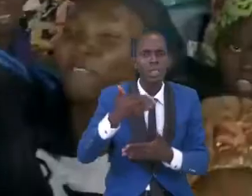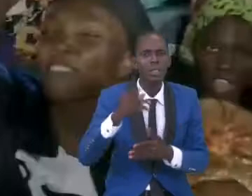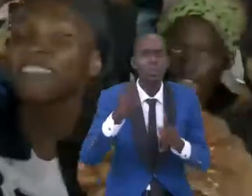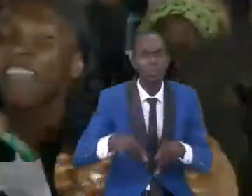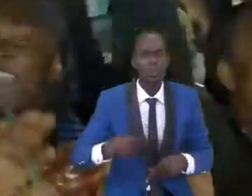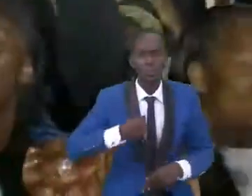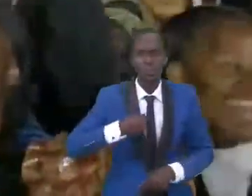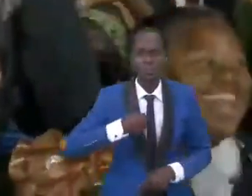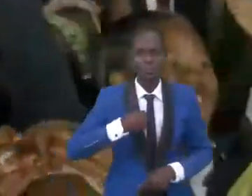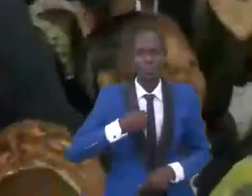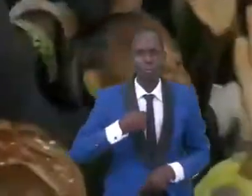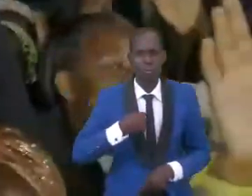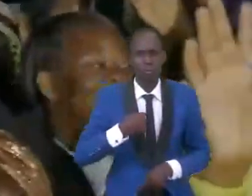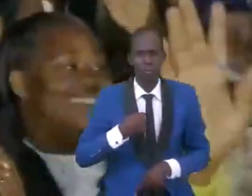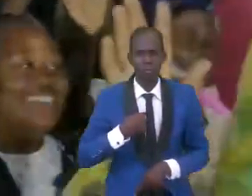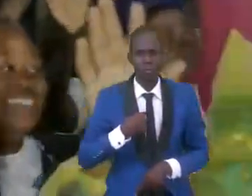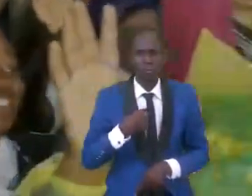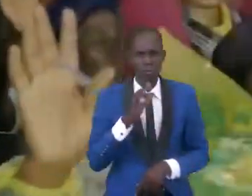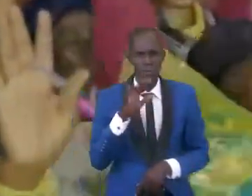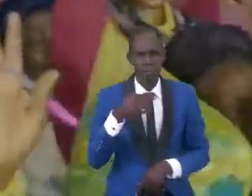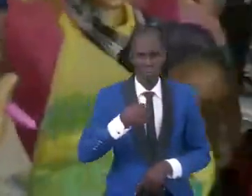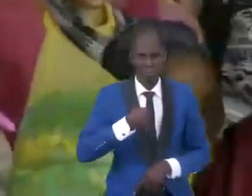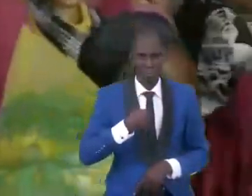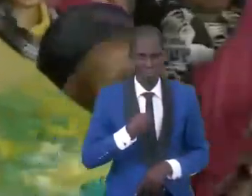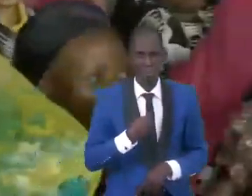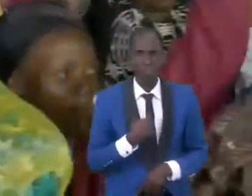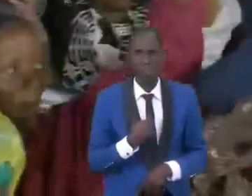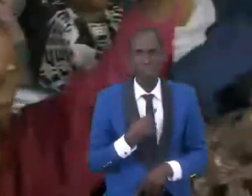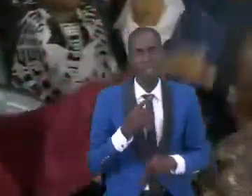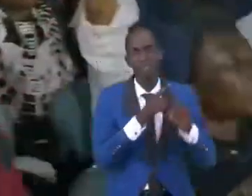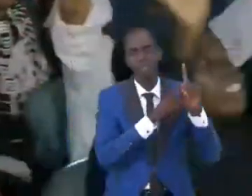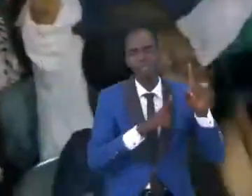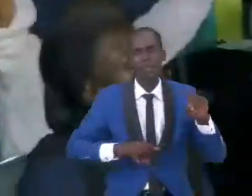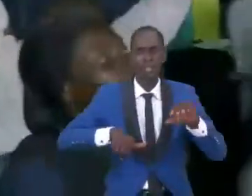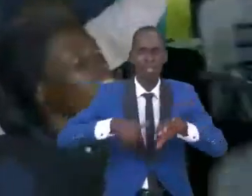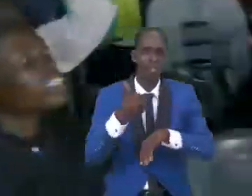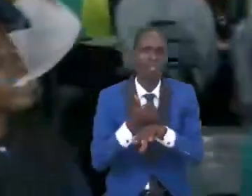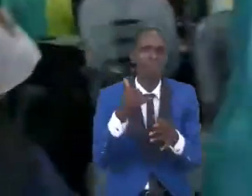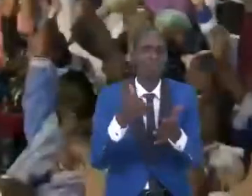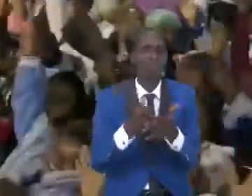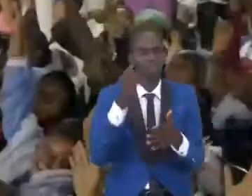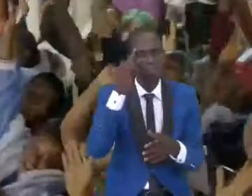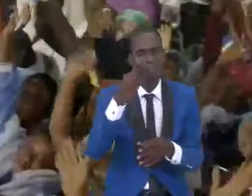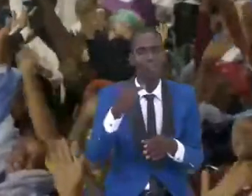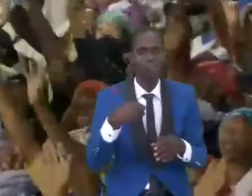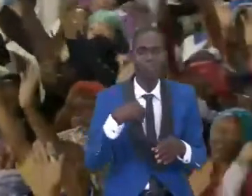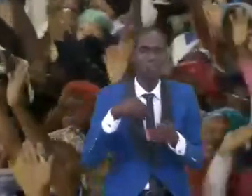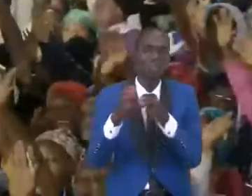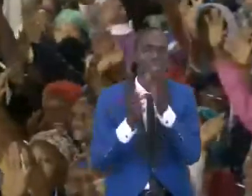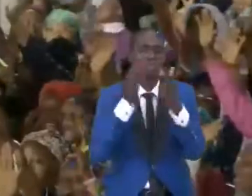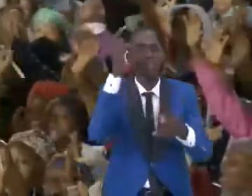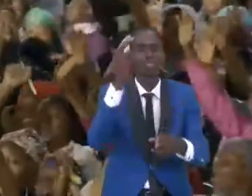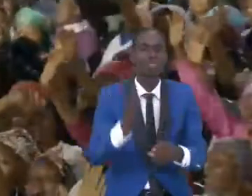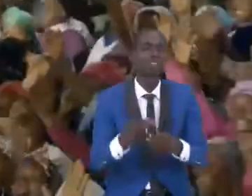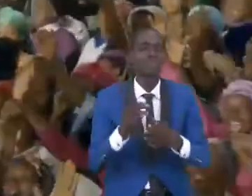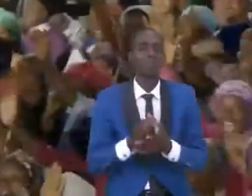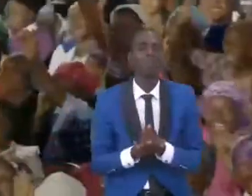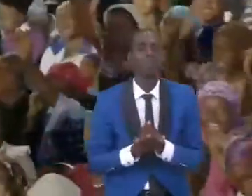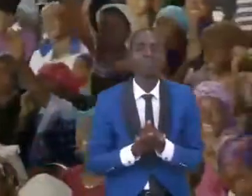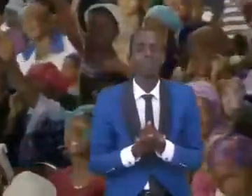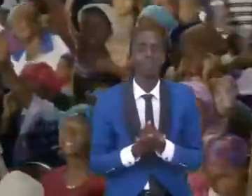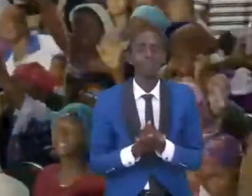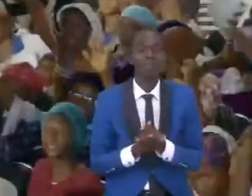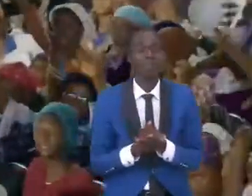line? Amen. The Lord confirm it in Jesus' name. Here.